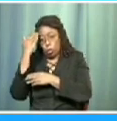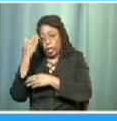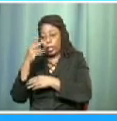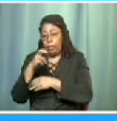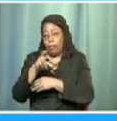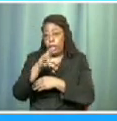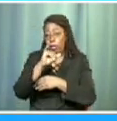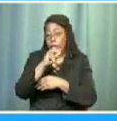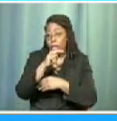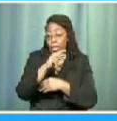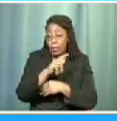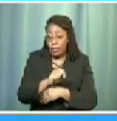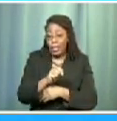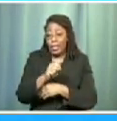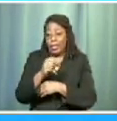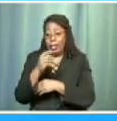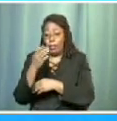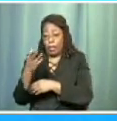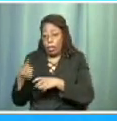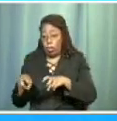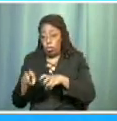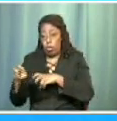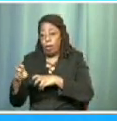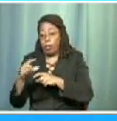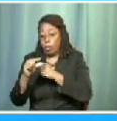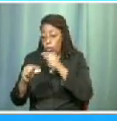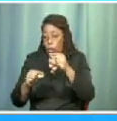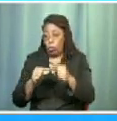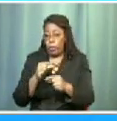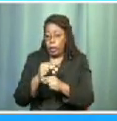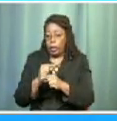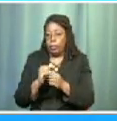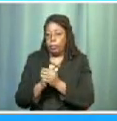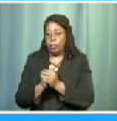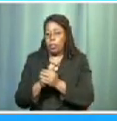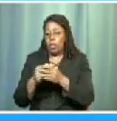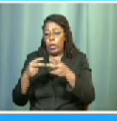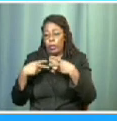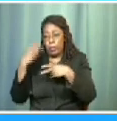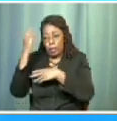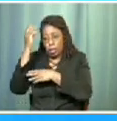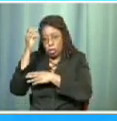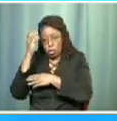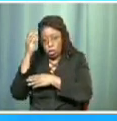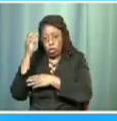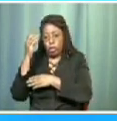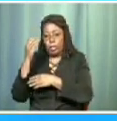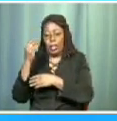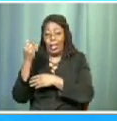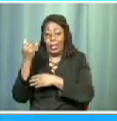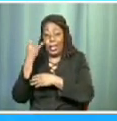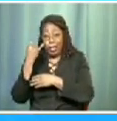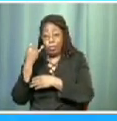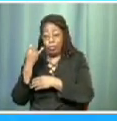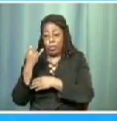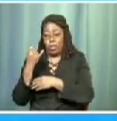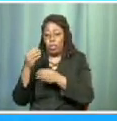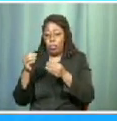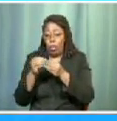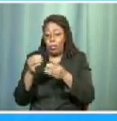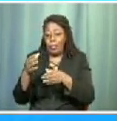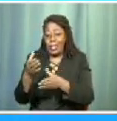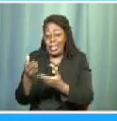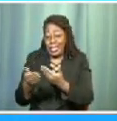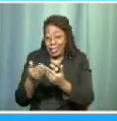there, and with travel and globalization, we do have to be concerned that if this variant turns out to be more infectious, that